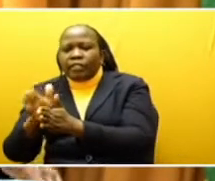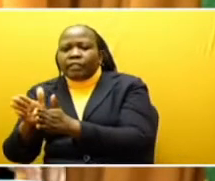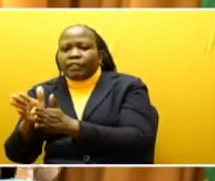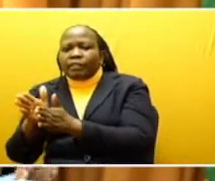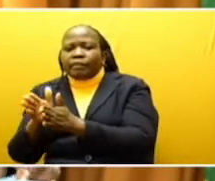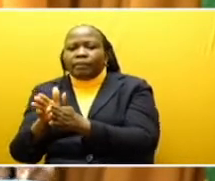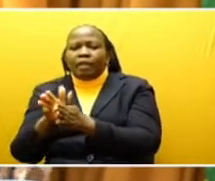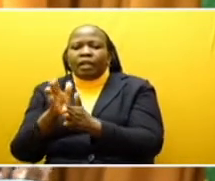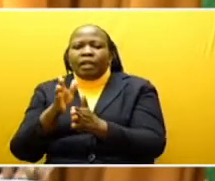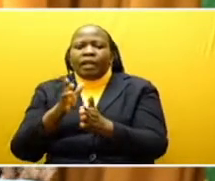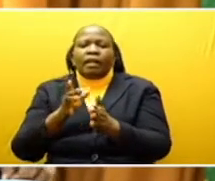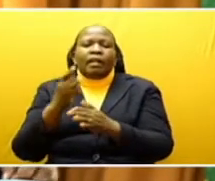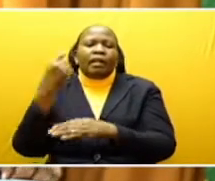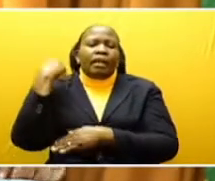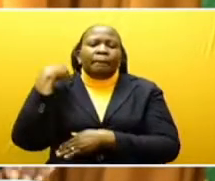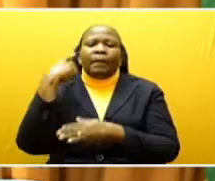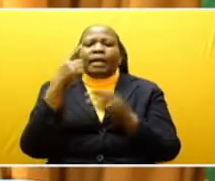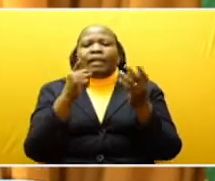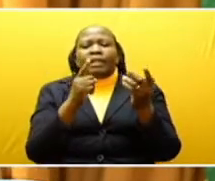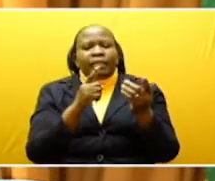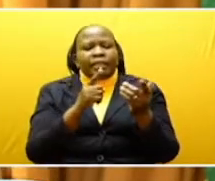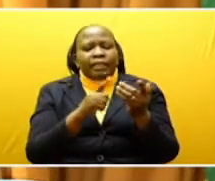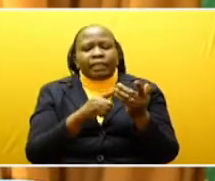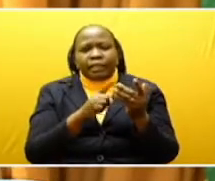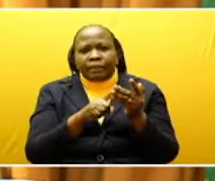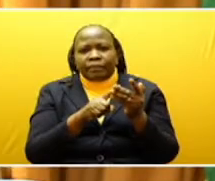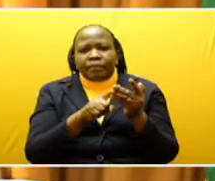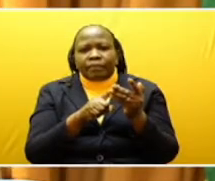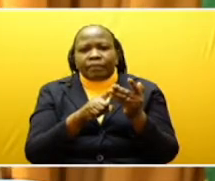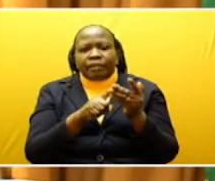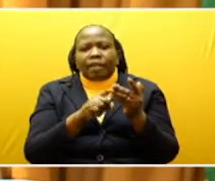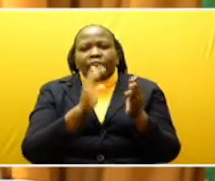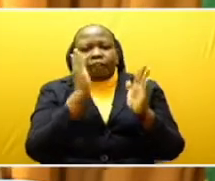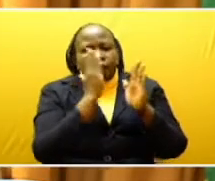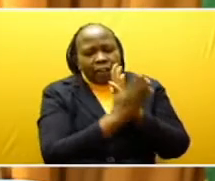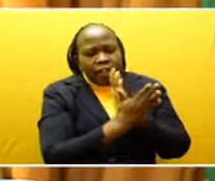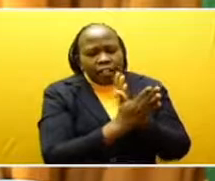Direction number three, pleadings filed out of time.